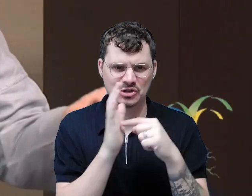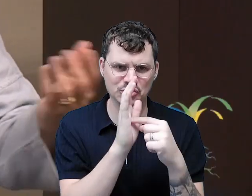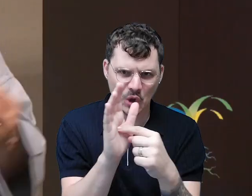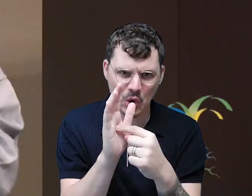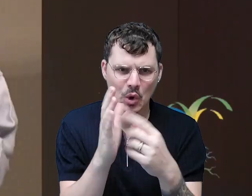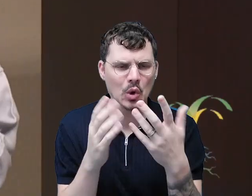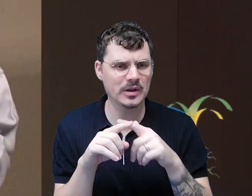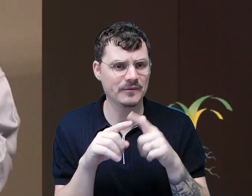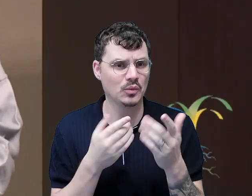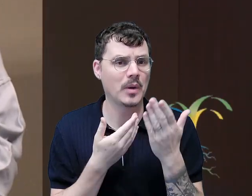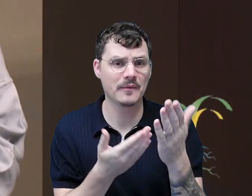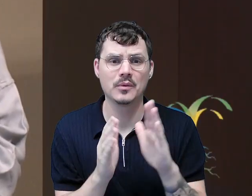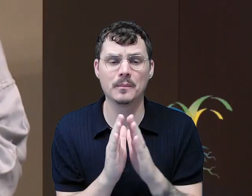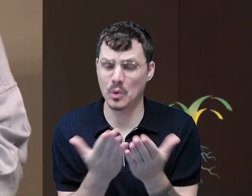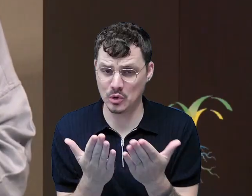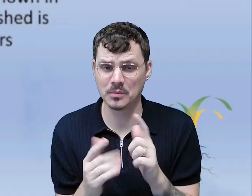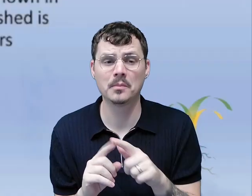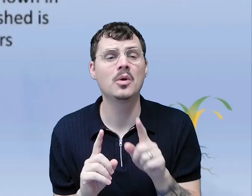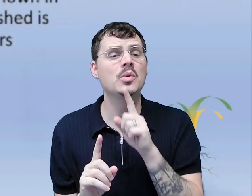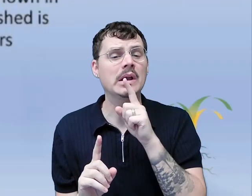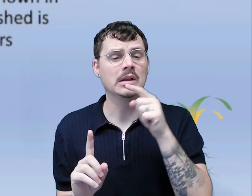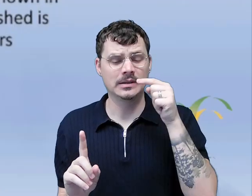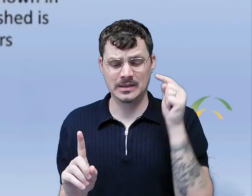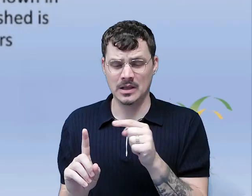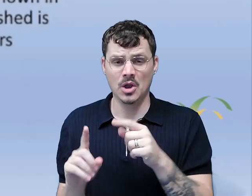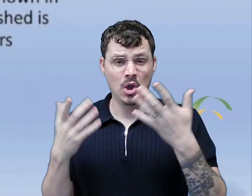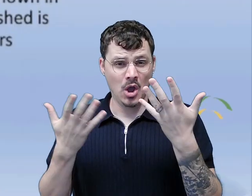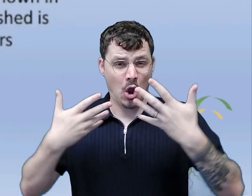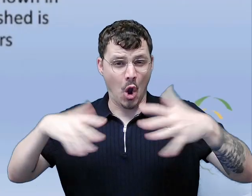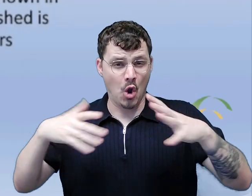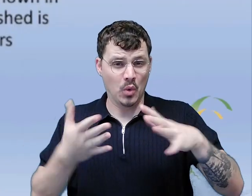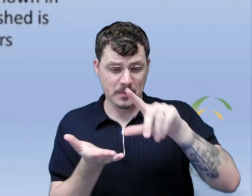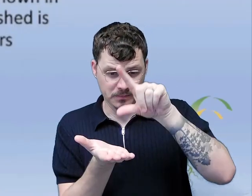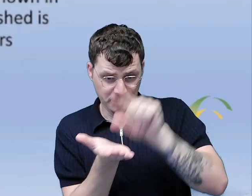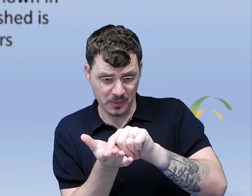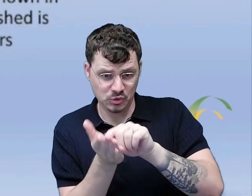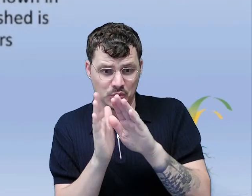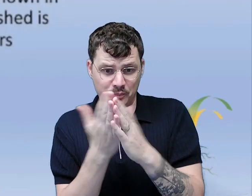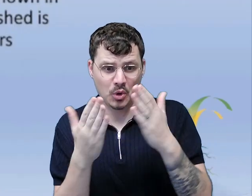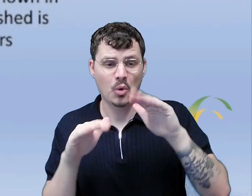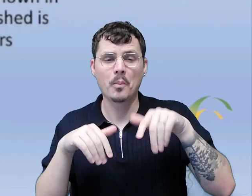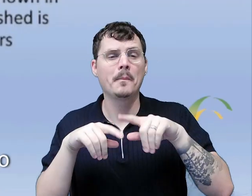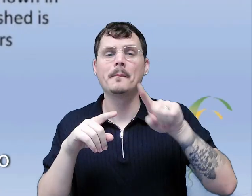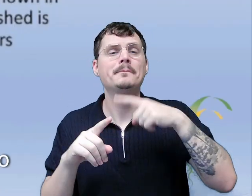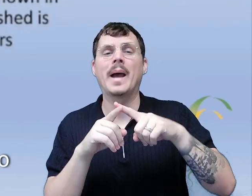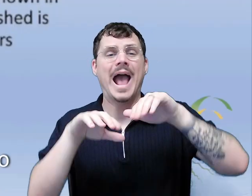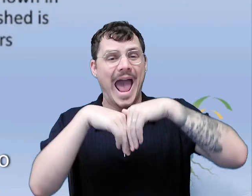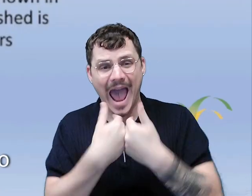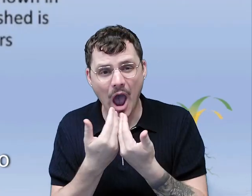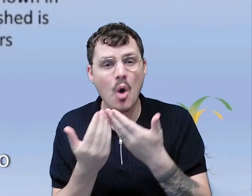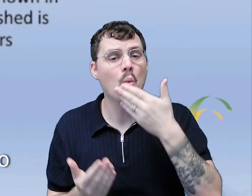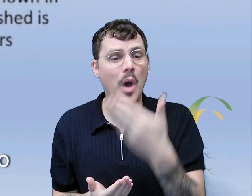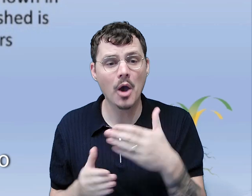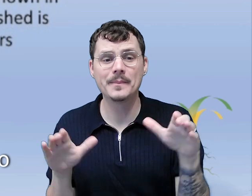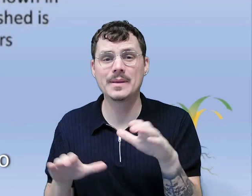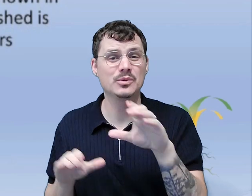just shown you recommended books is that most of what's published about how well